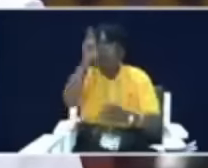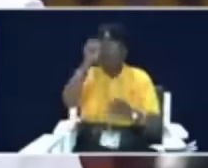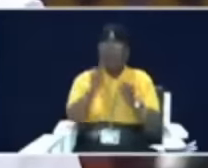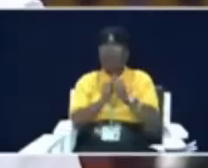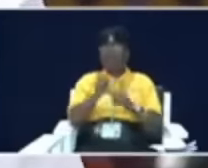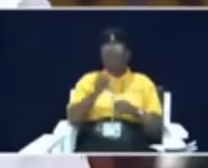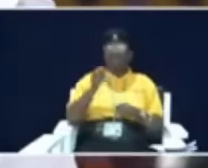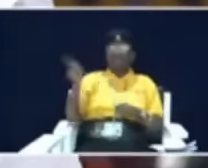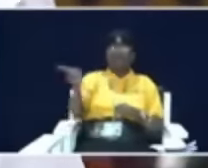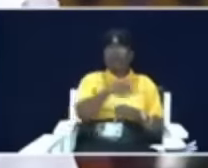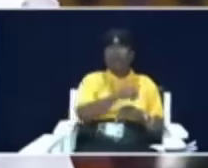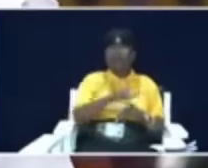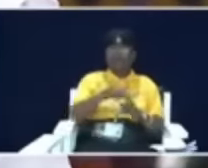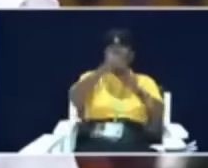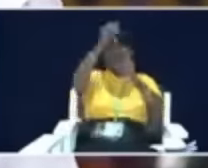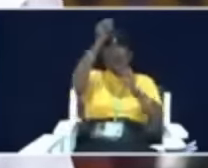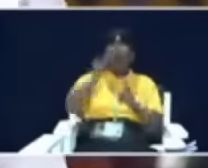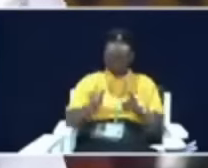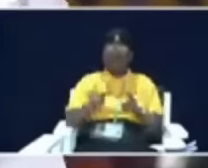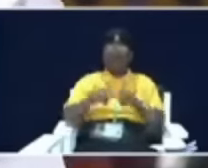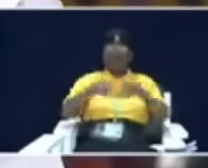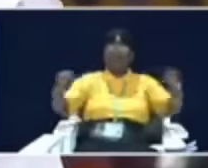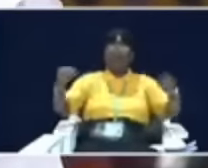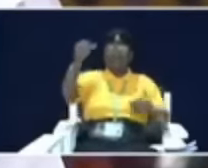particularly enemies.